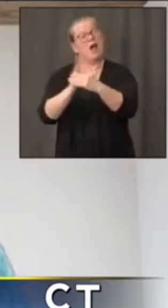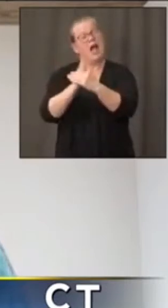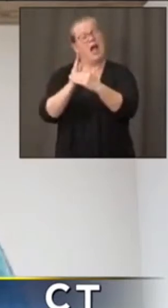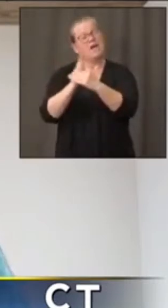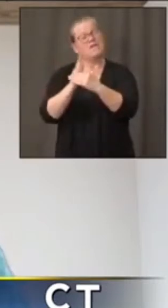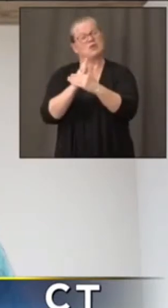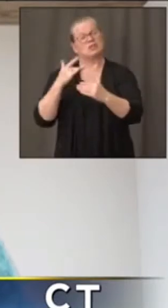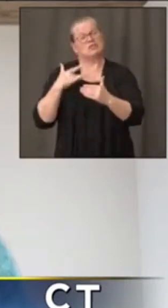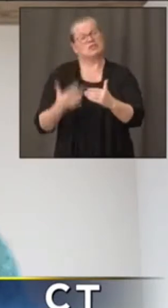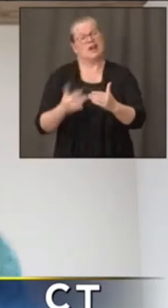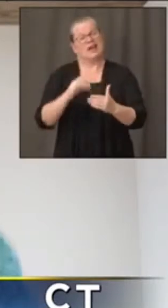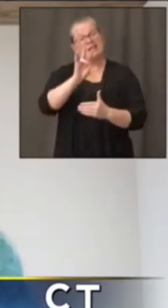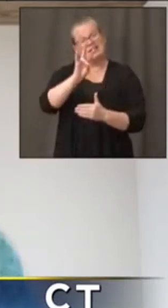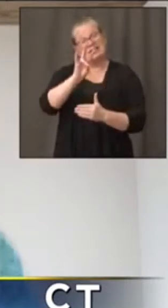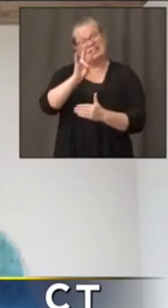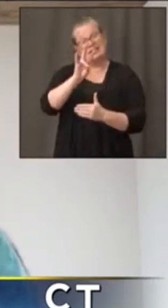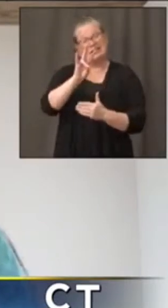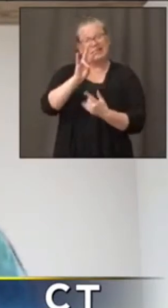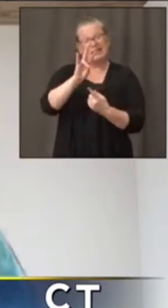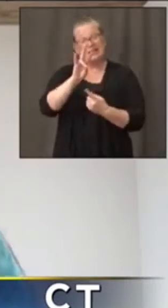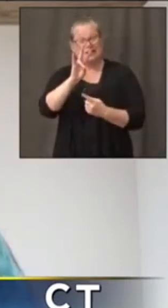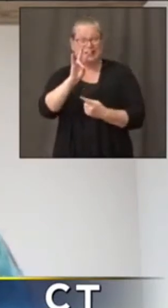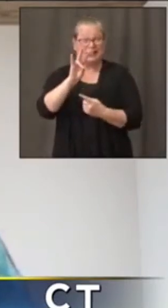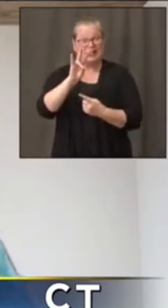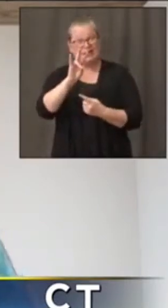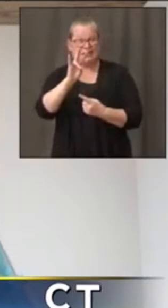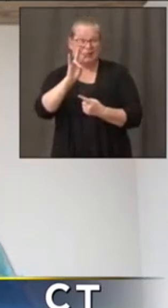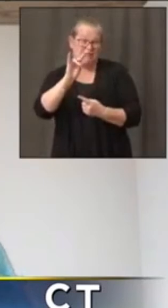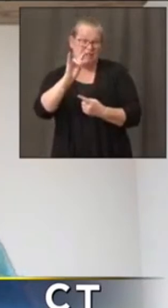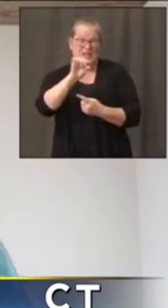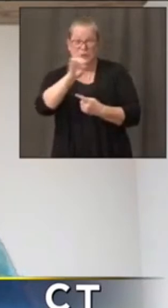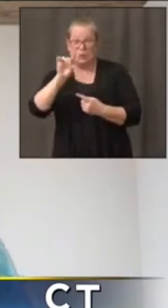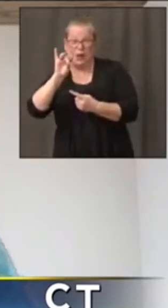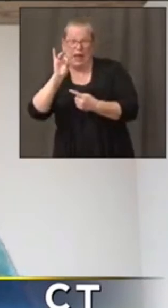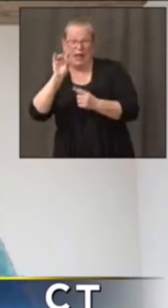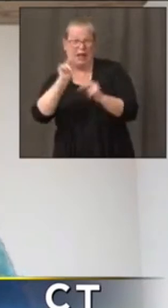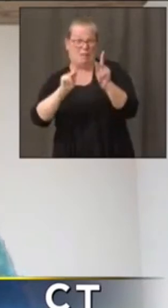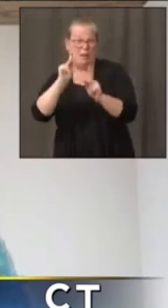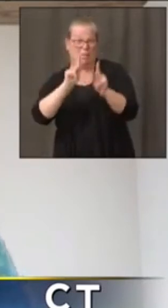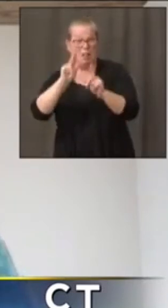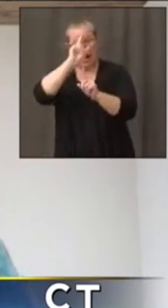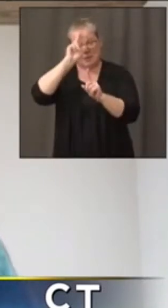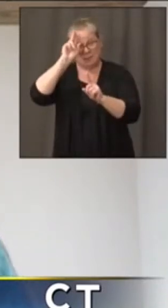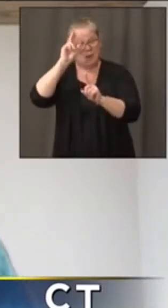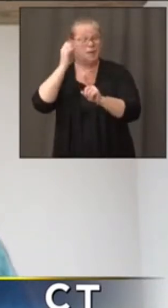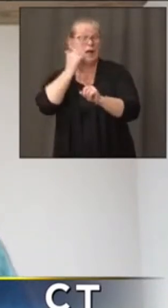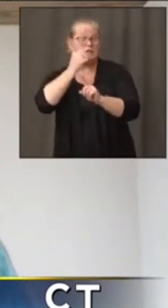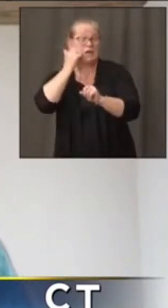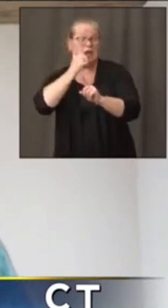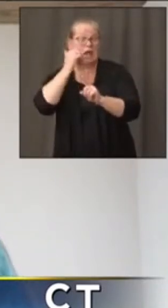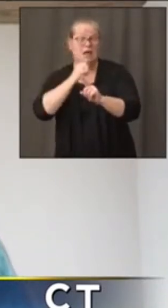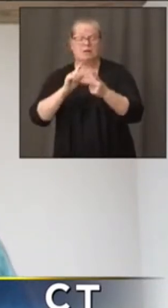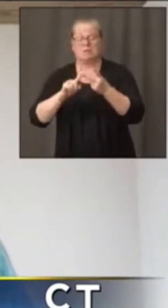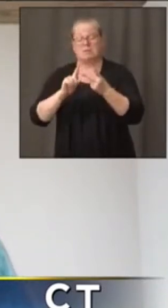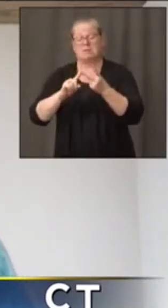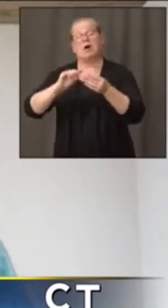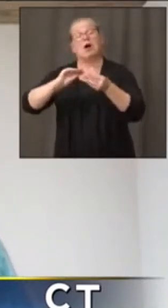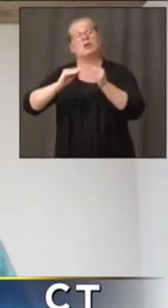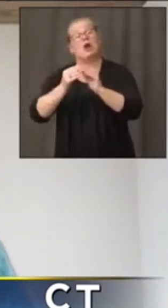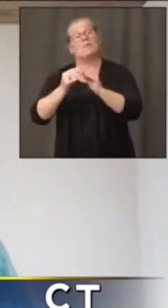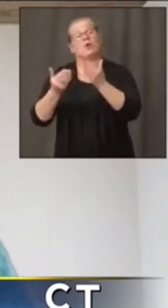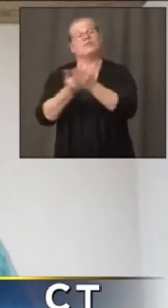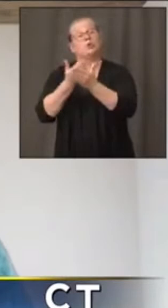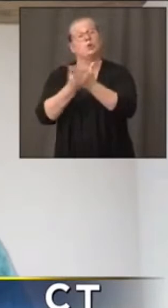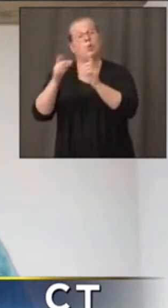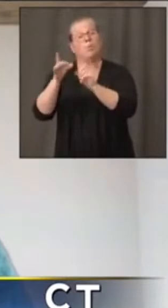a day people in hospital in a our case numbers have stayed about the same for eighty to a hundred new cases a day